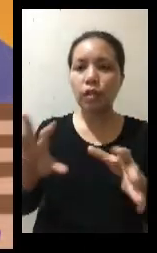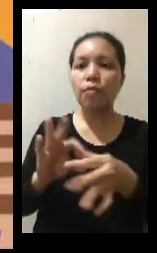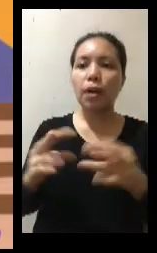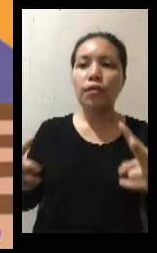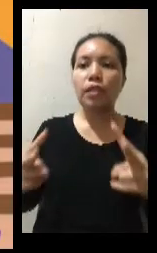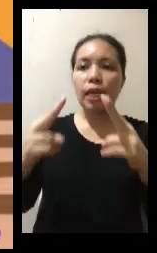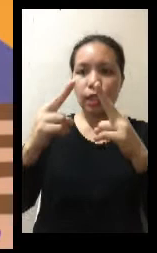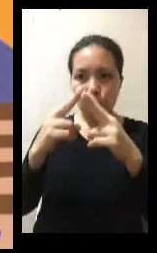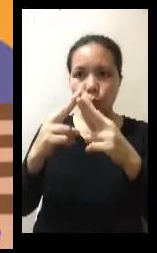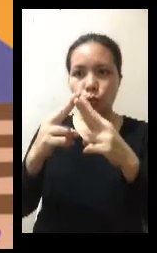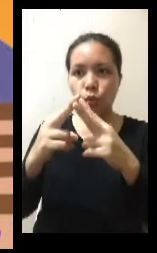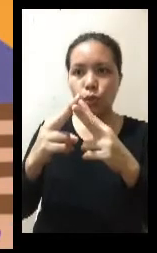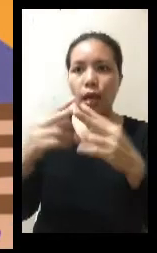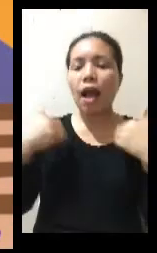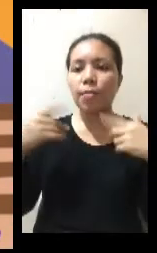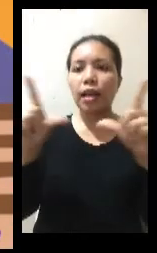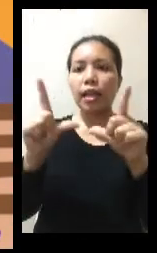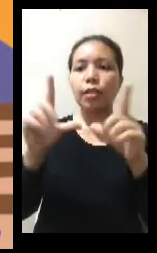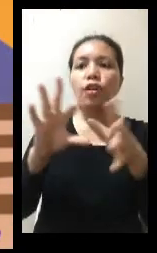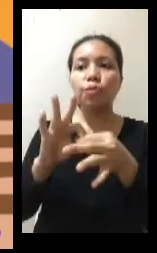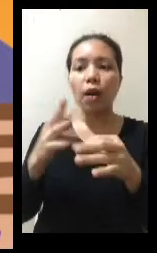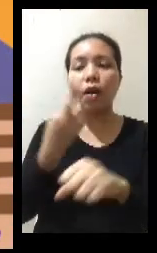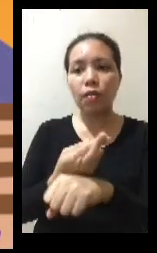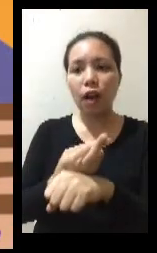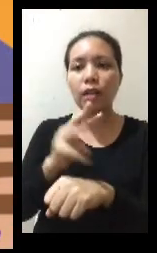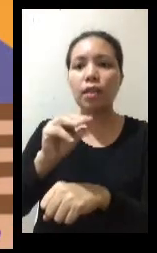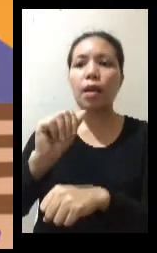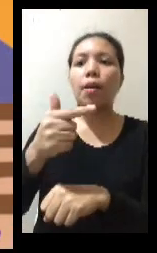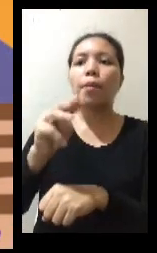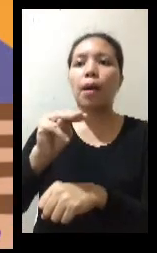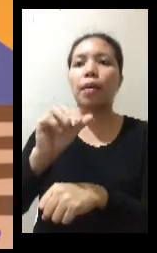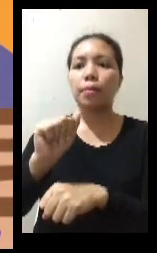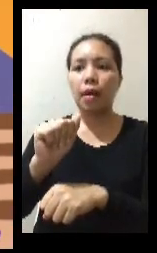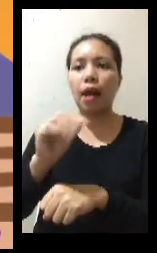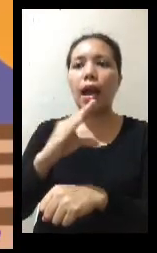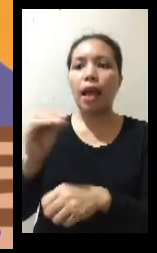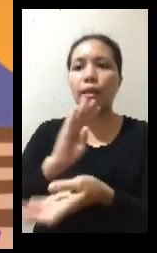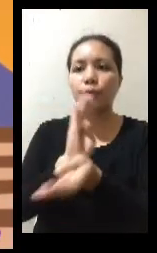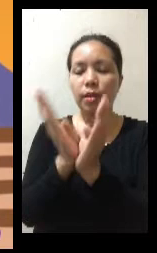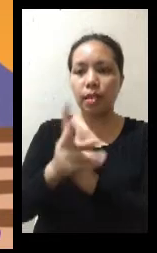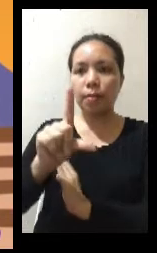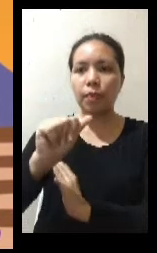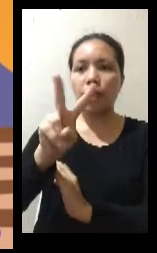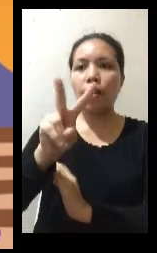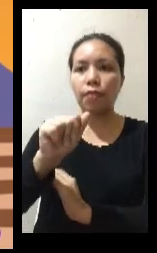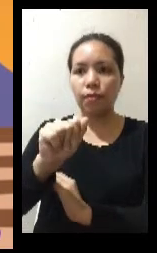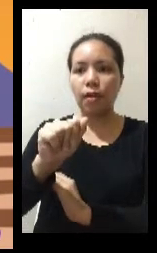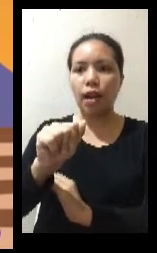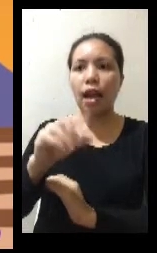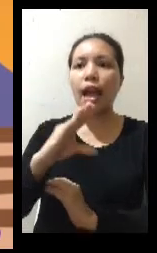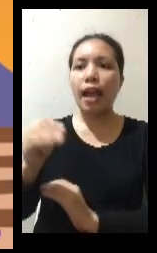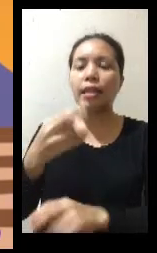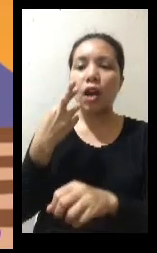But then how are volcanoes formed? Volcanoes are formed when layers of melted rock or magma reach the Earth's